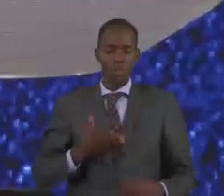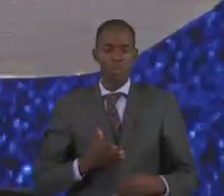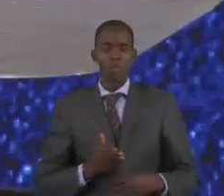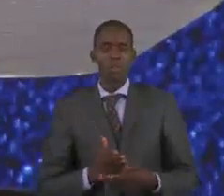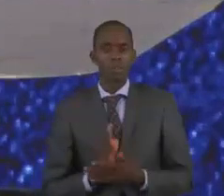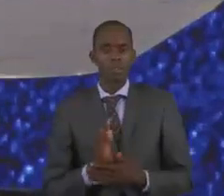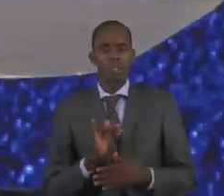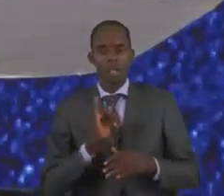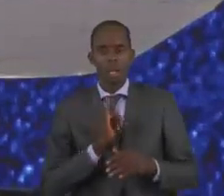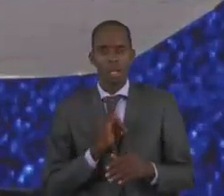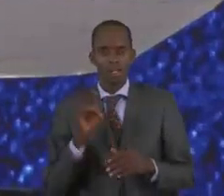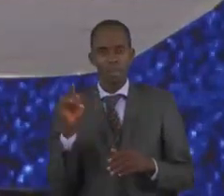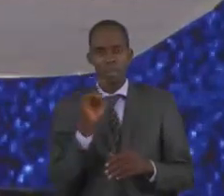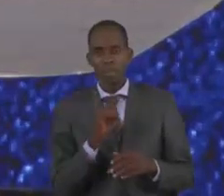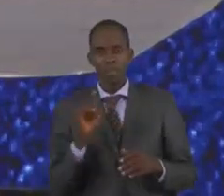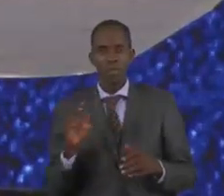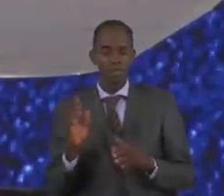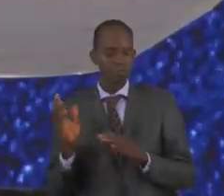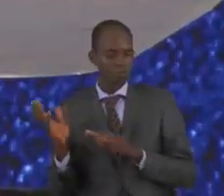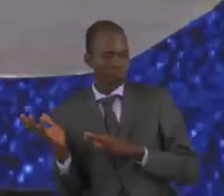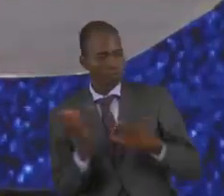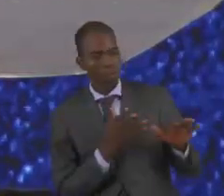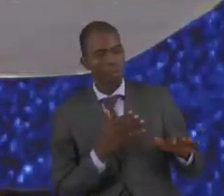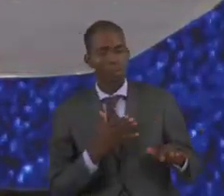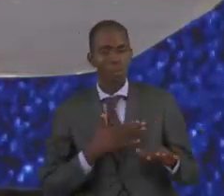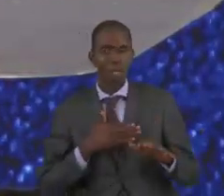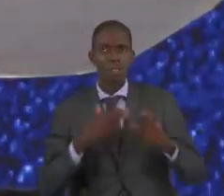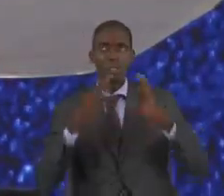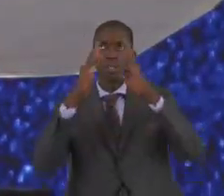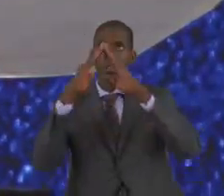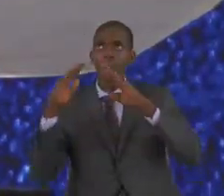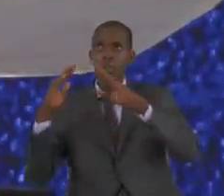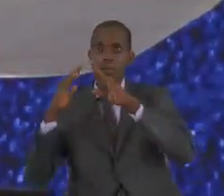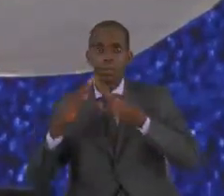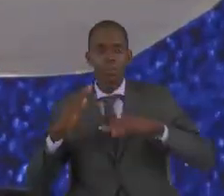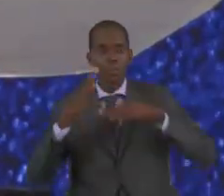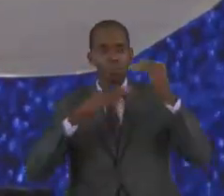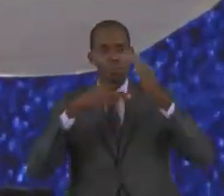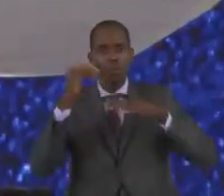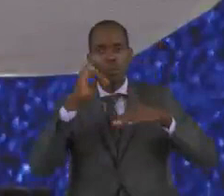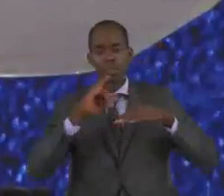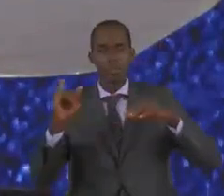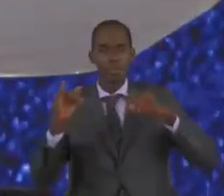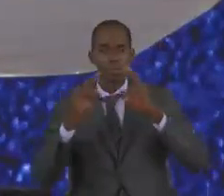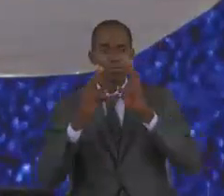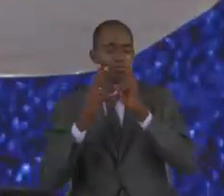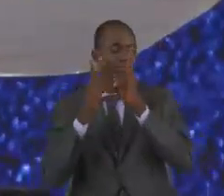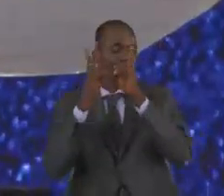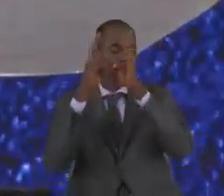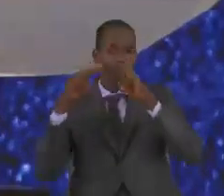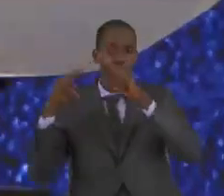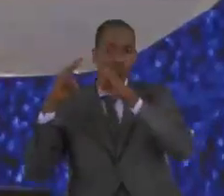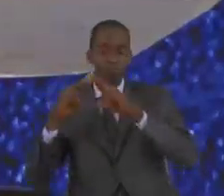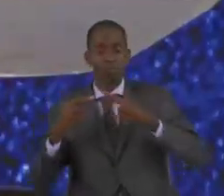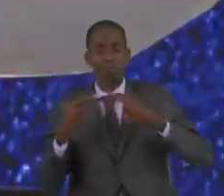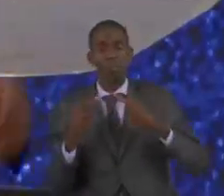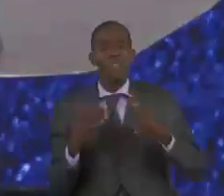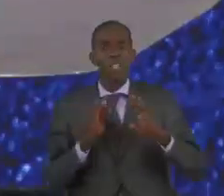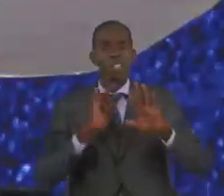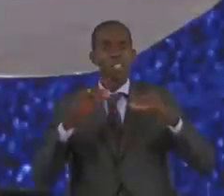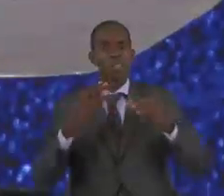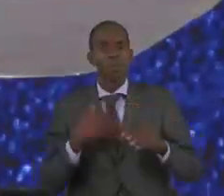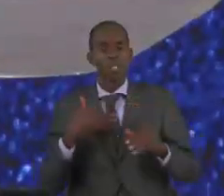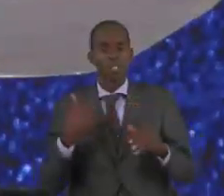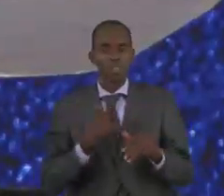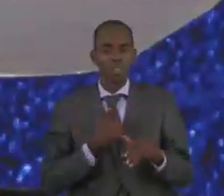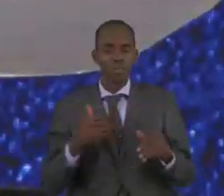I abandoned my tent making job and I gave myself full time to persecuting